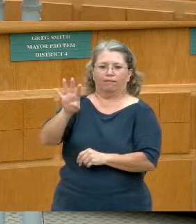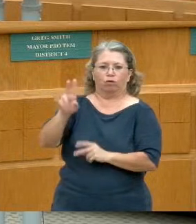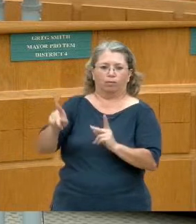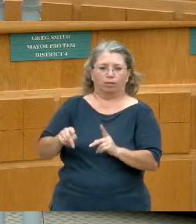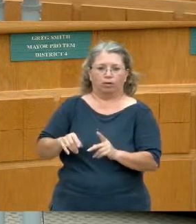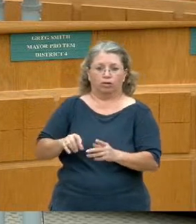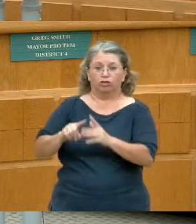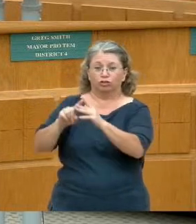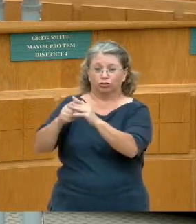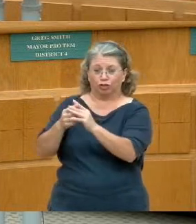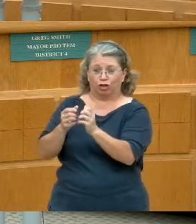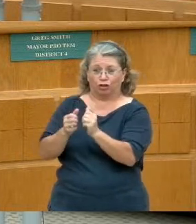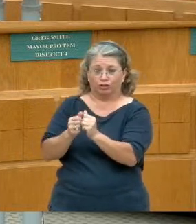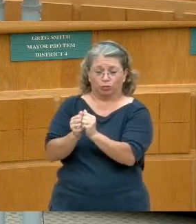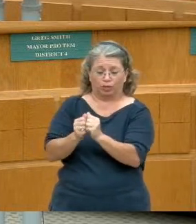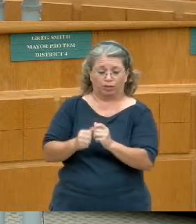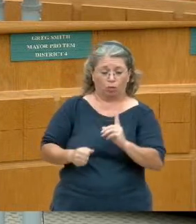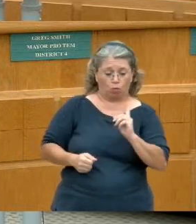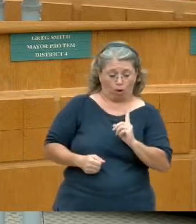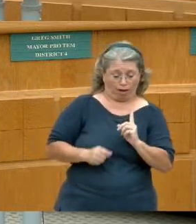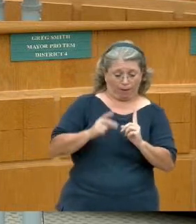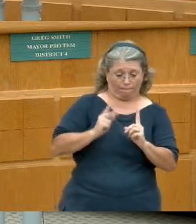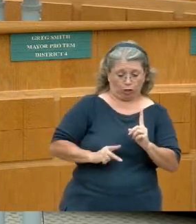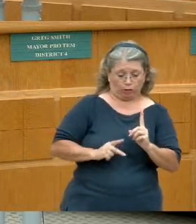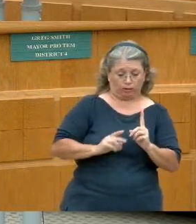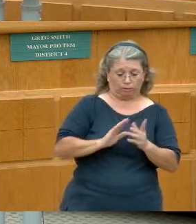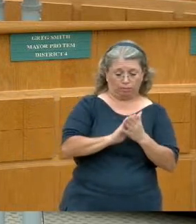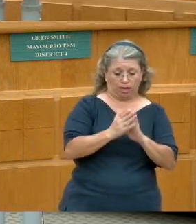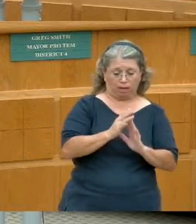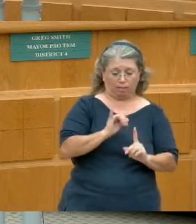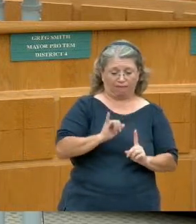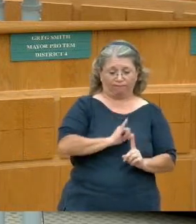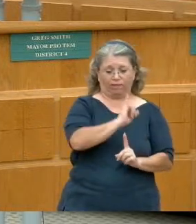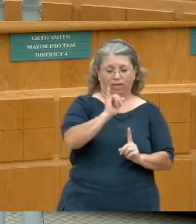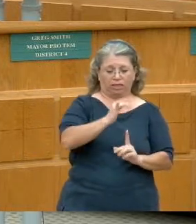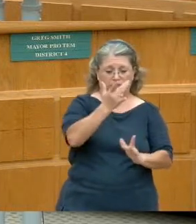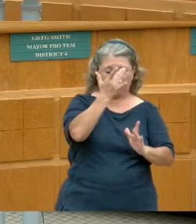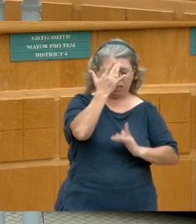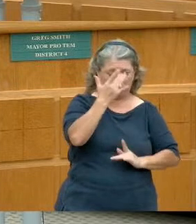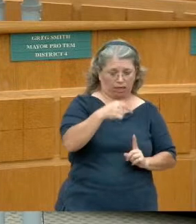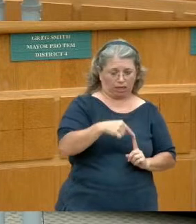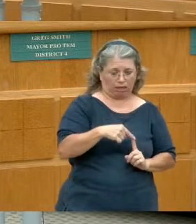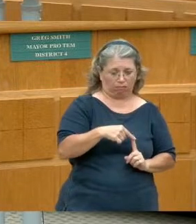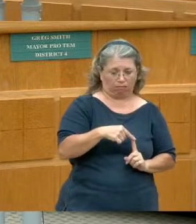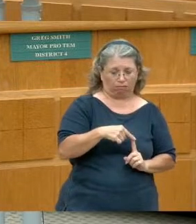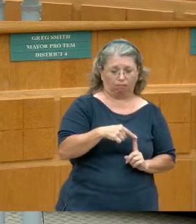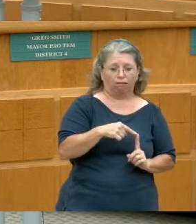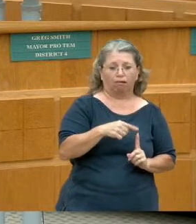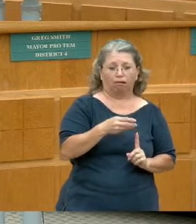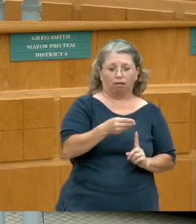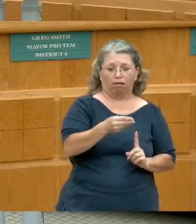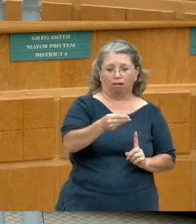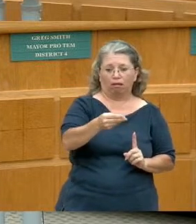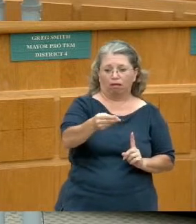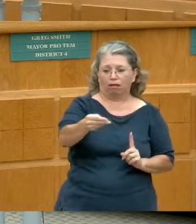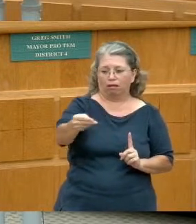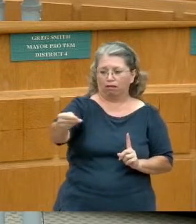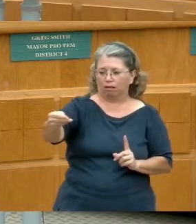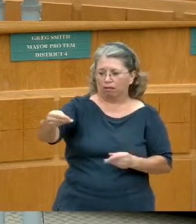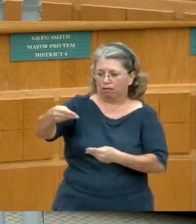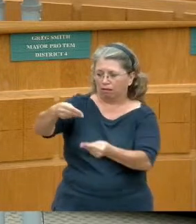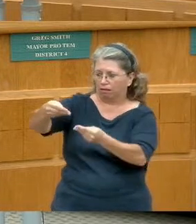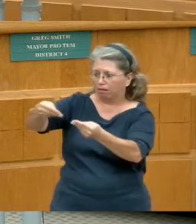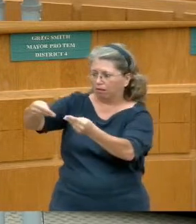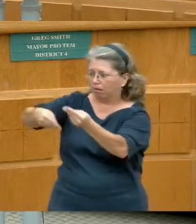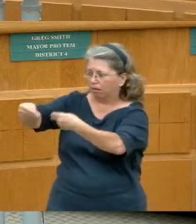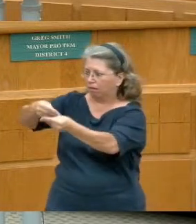initial infection. This is what would occur if there were no interventions in place and if we weren't doing anything to mitigate